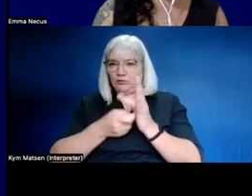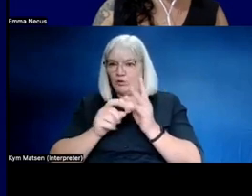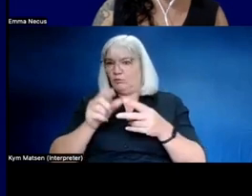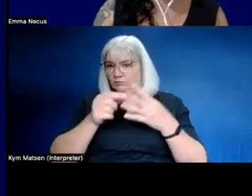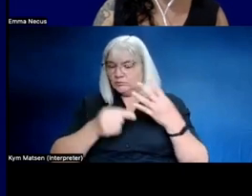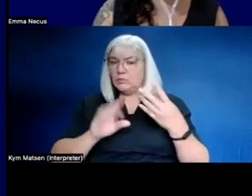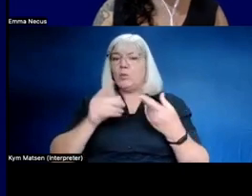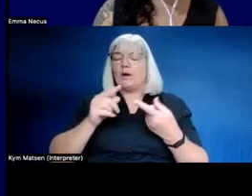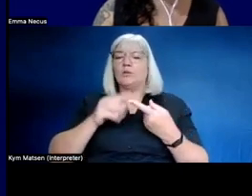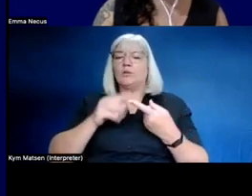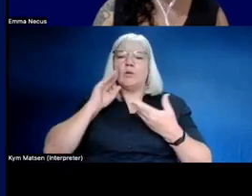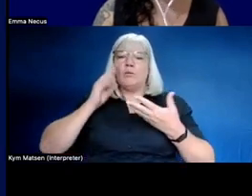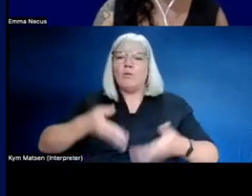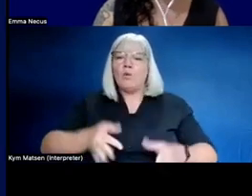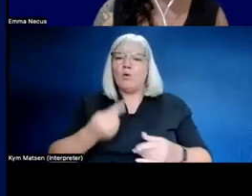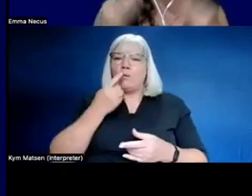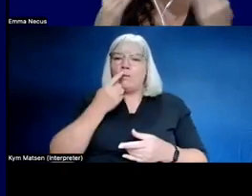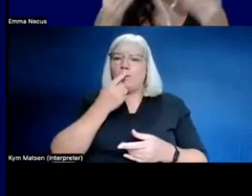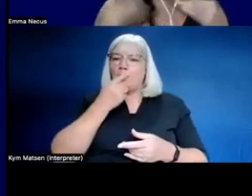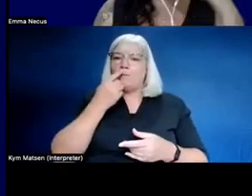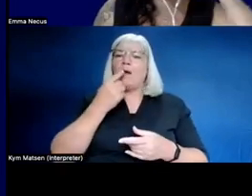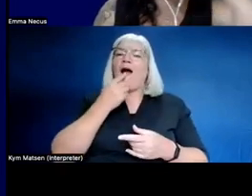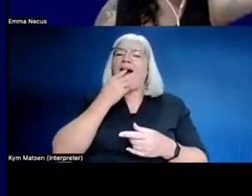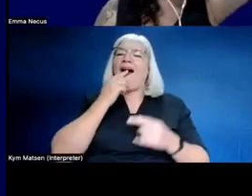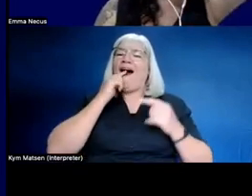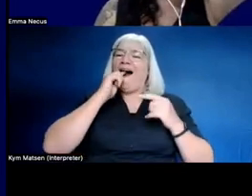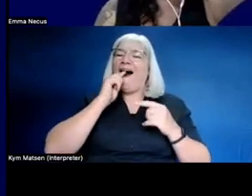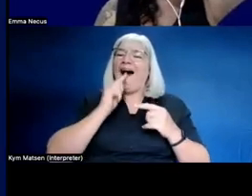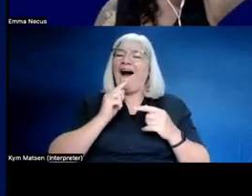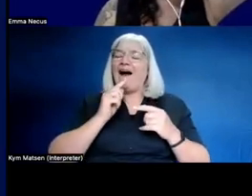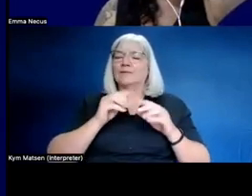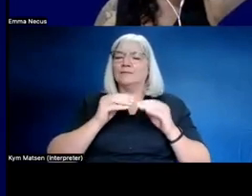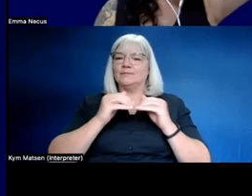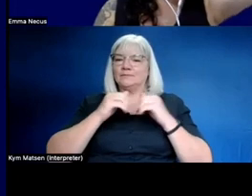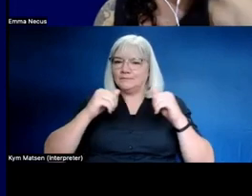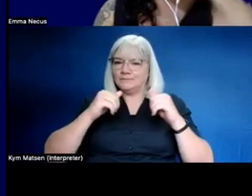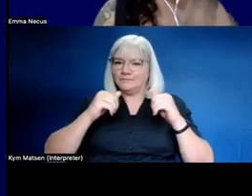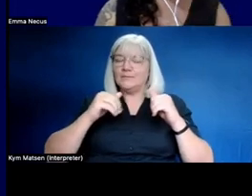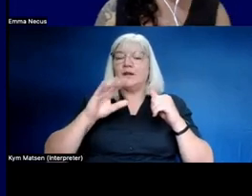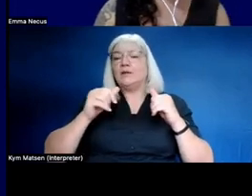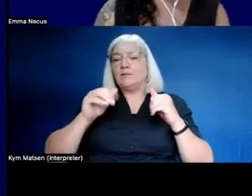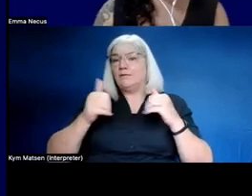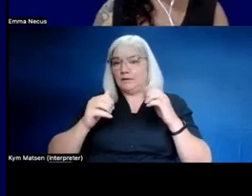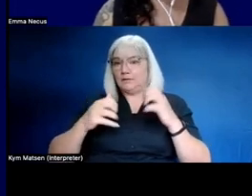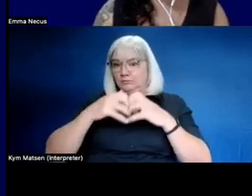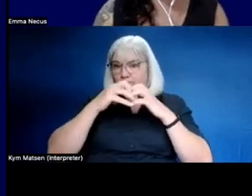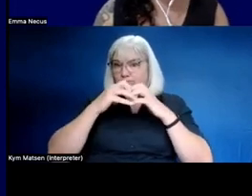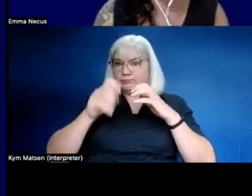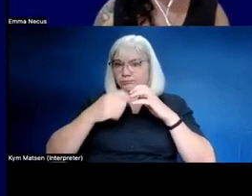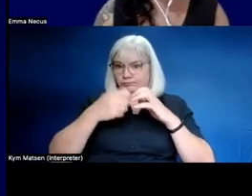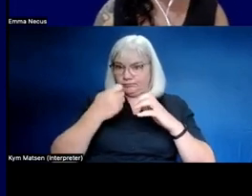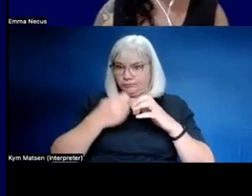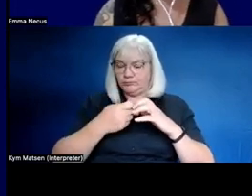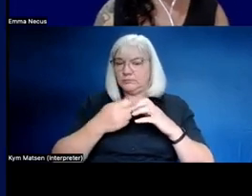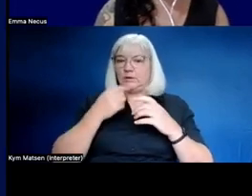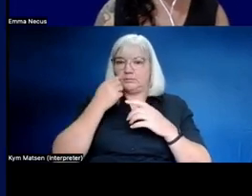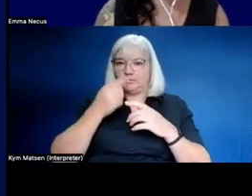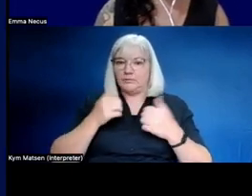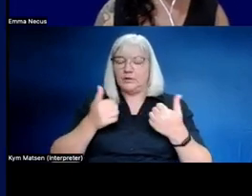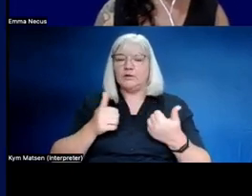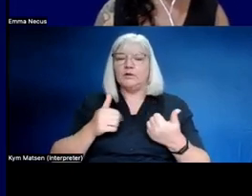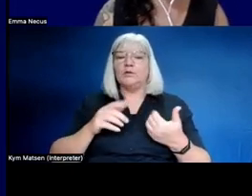Zoe's was repaired, so she no longer has a hole in the roof of her mouth. Unfortunately, Zoe became unwell at